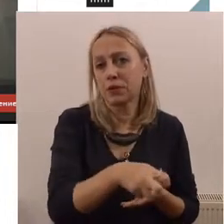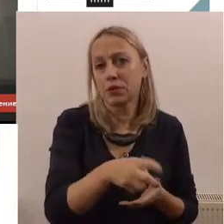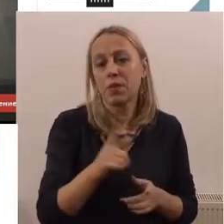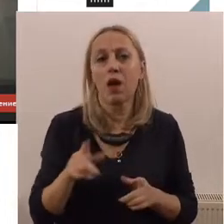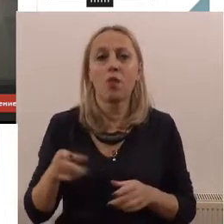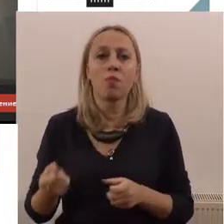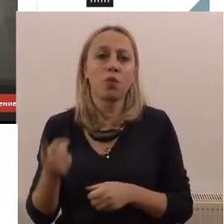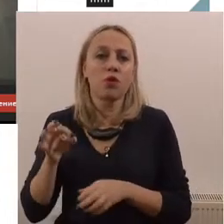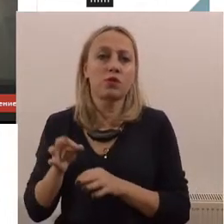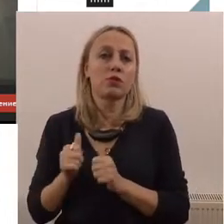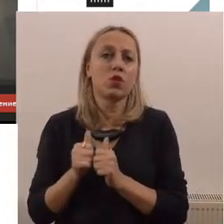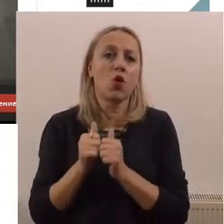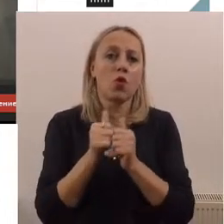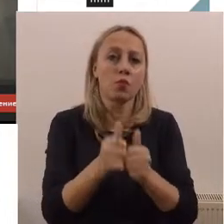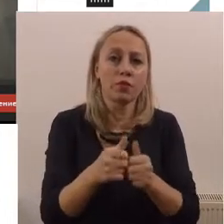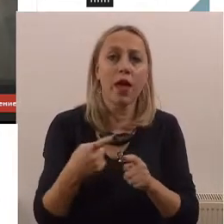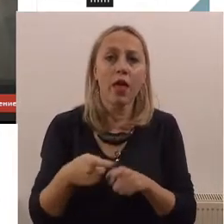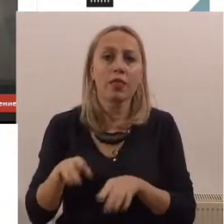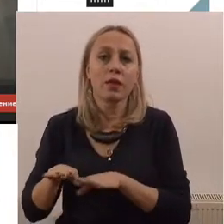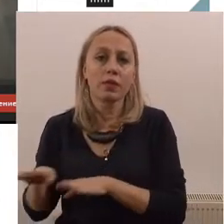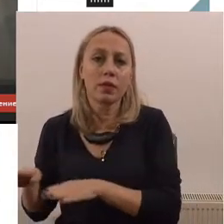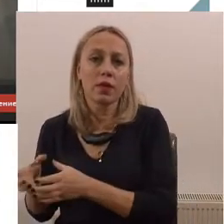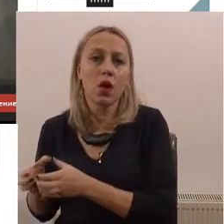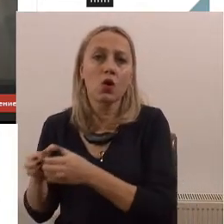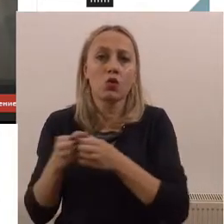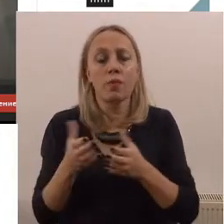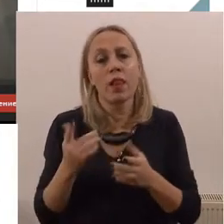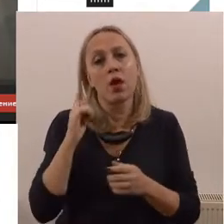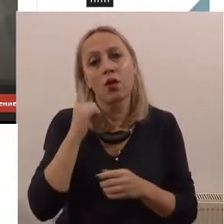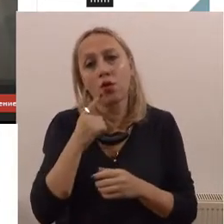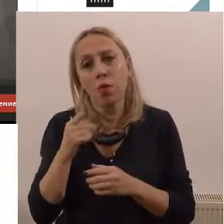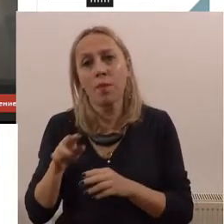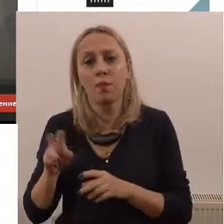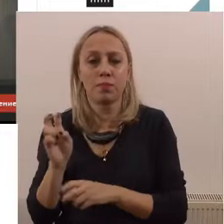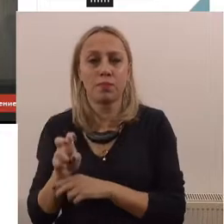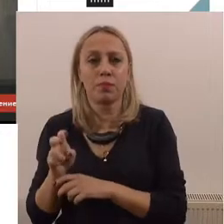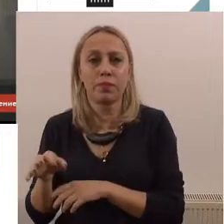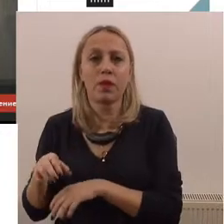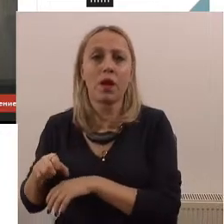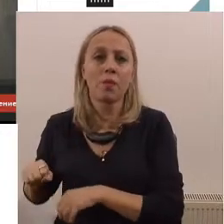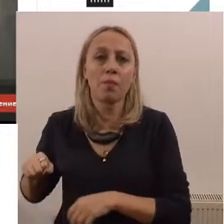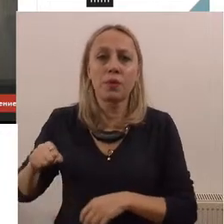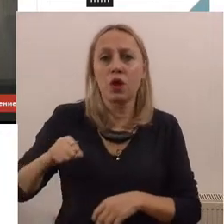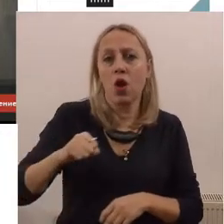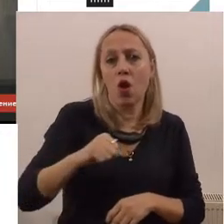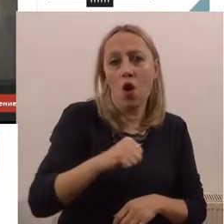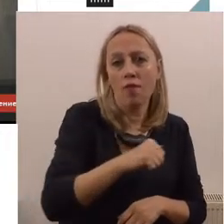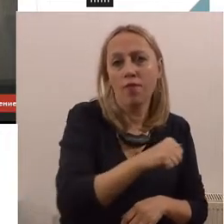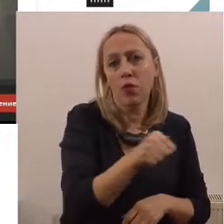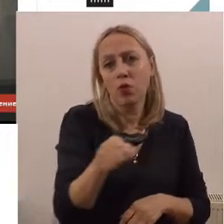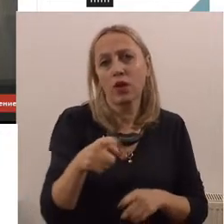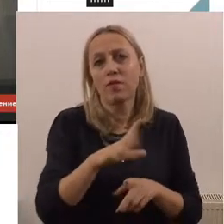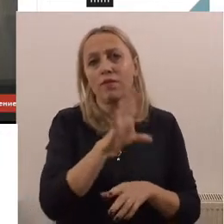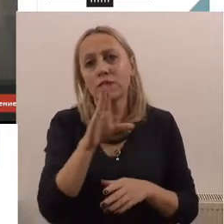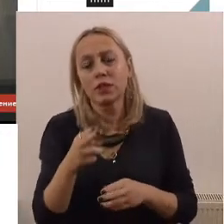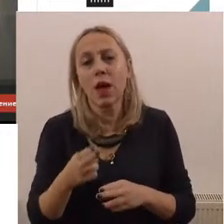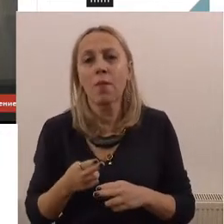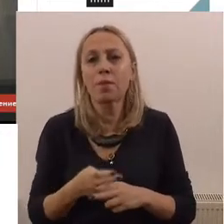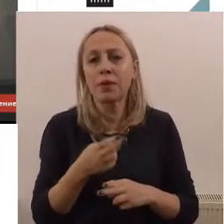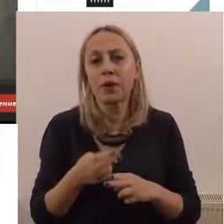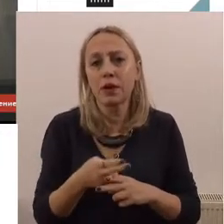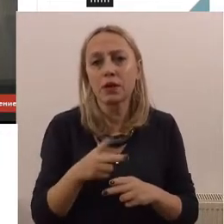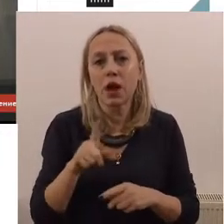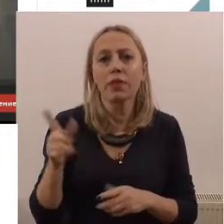So, and normally someone from the foundation of the people with special needs would write to